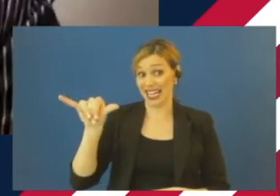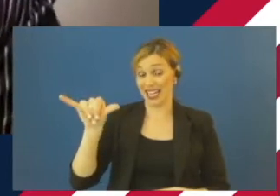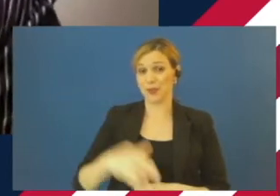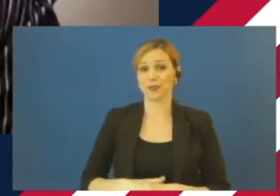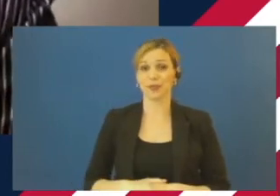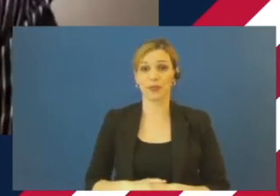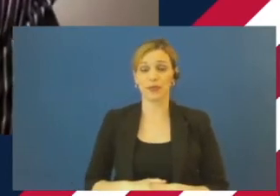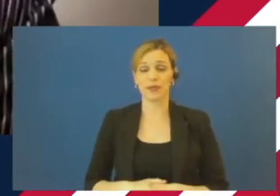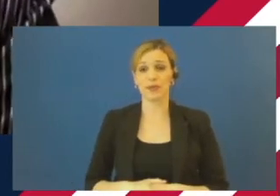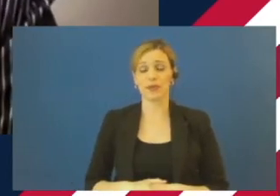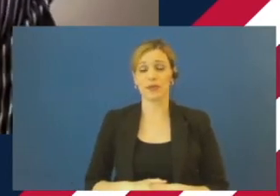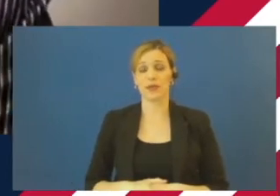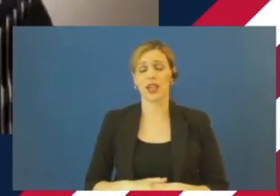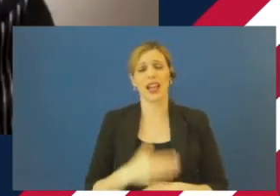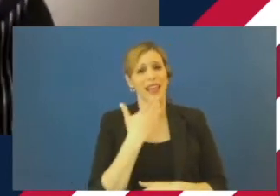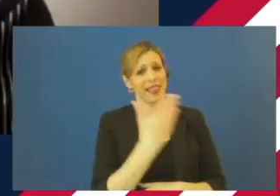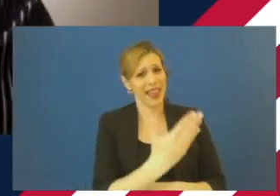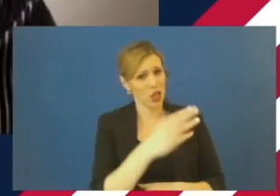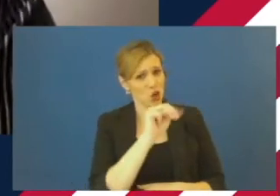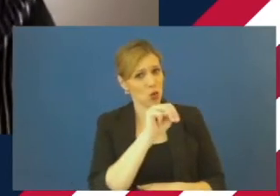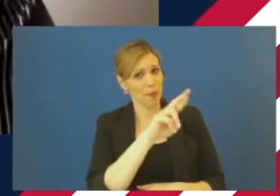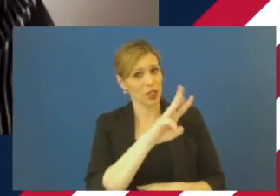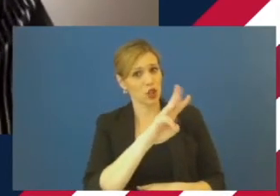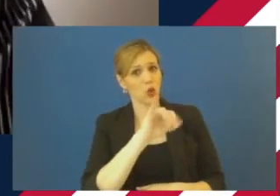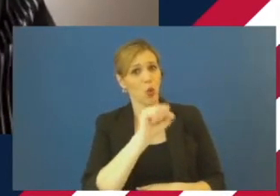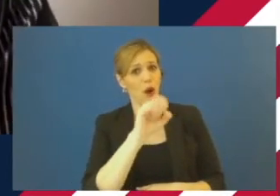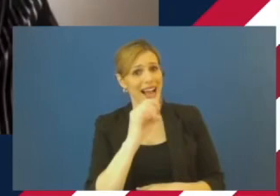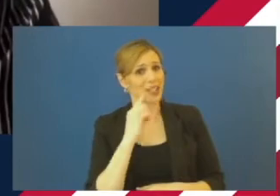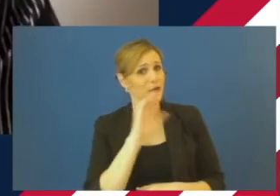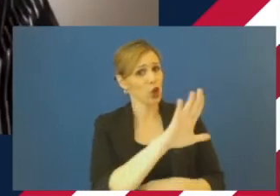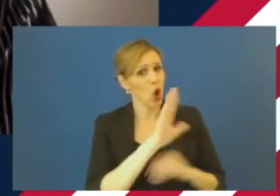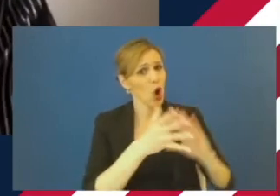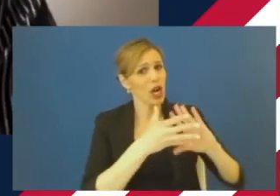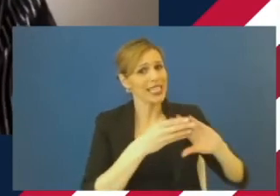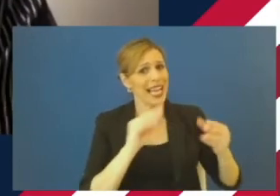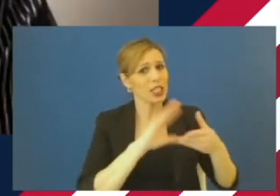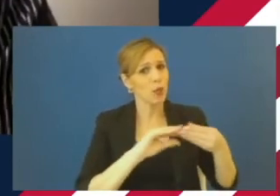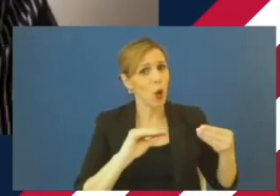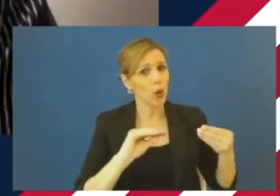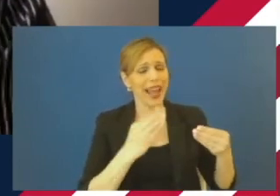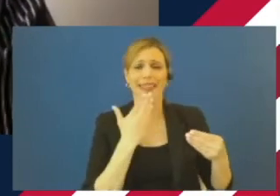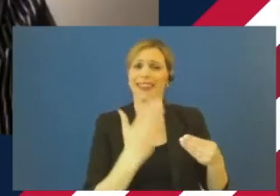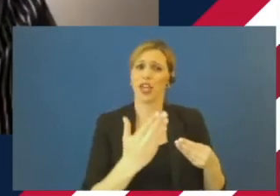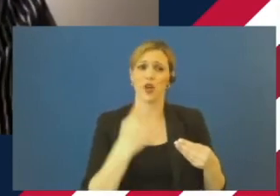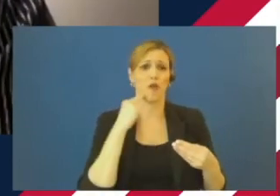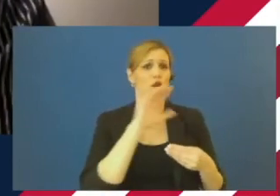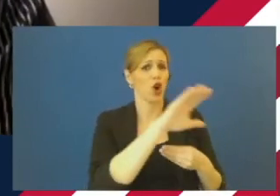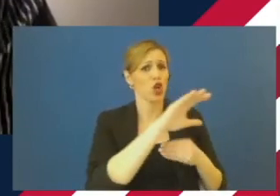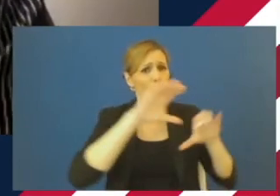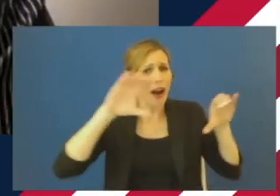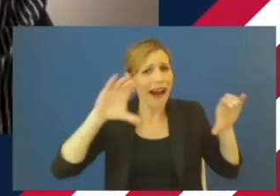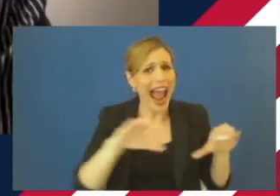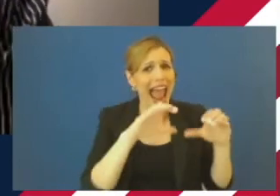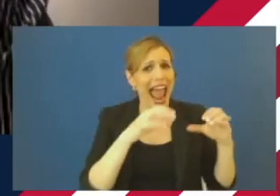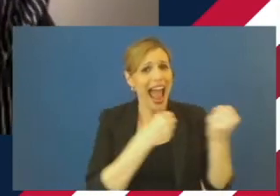much for your testimony, and thanks for your activism and your fight for 15, and